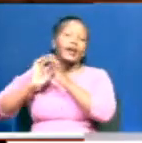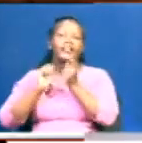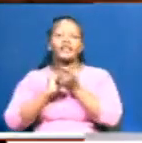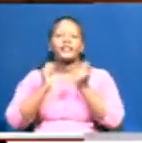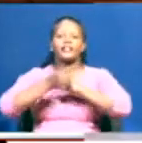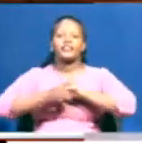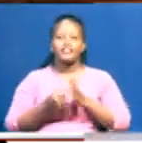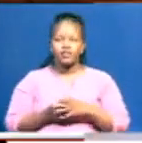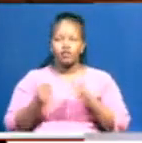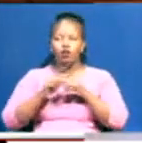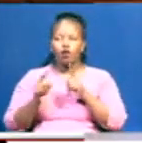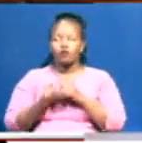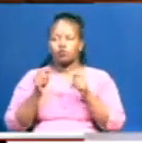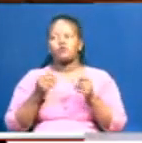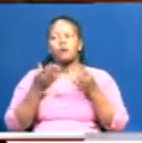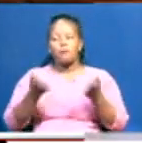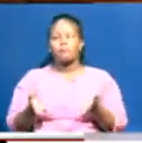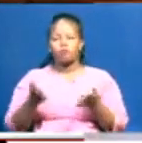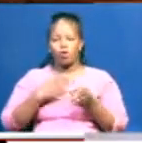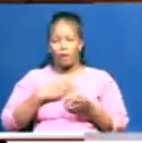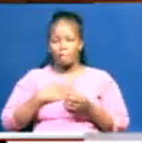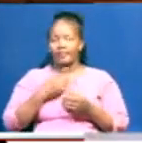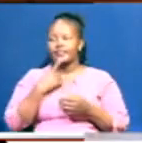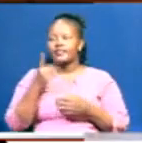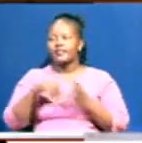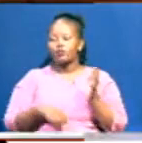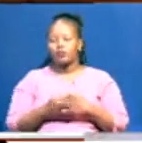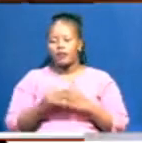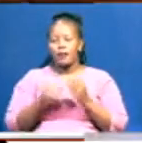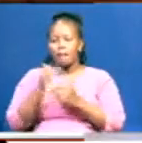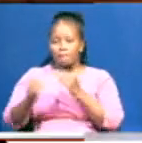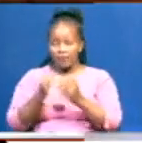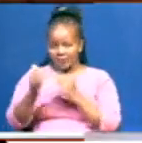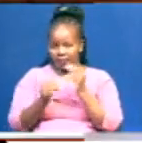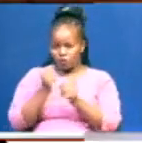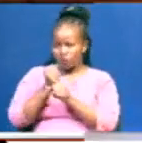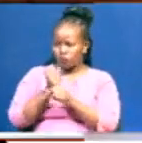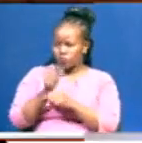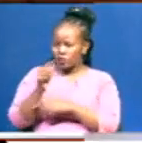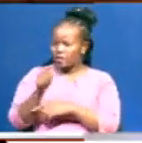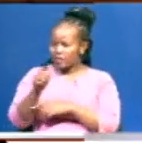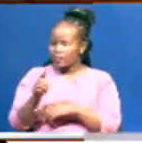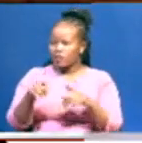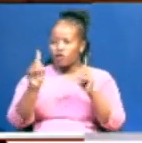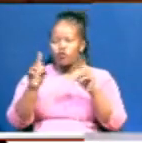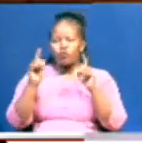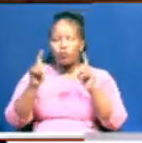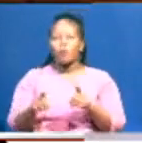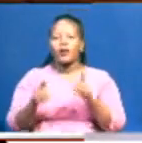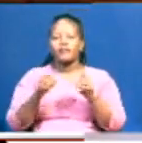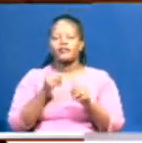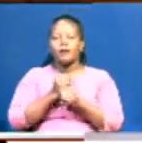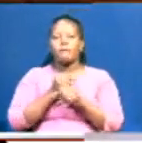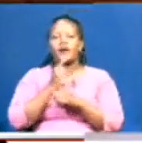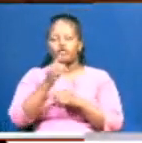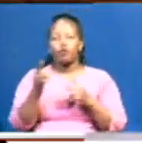which therefore I say it, the process of so doing is you have to get people who